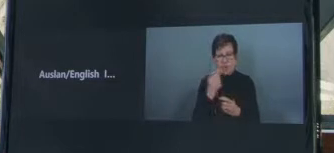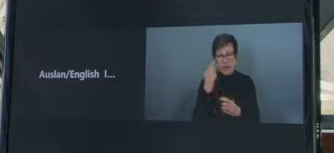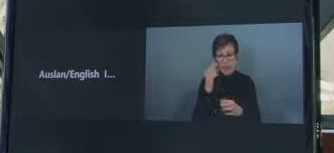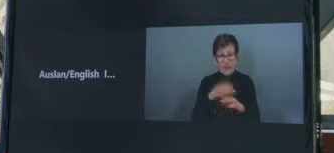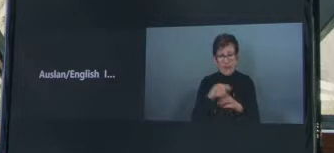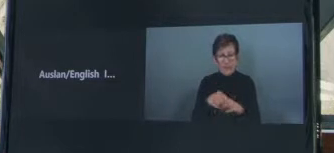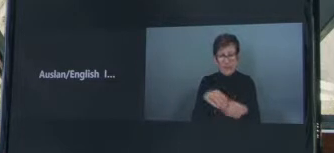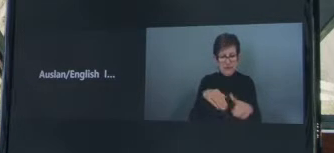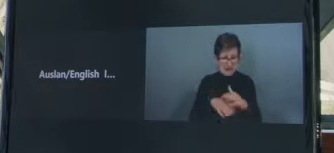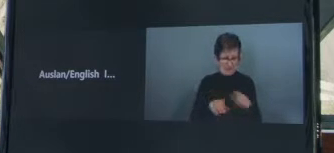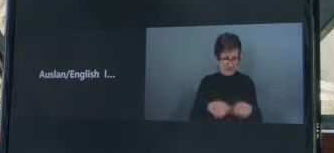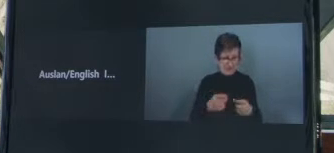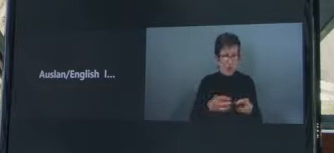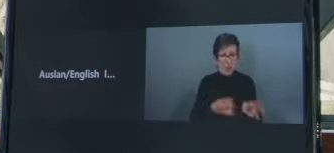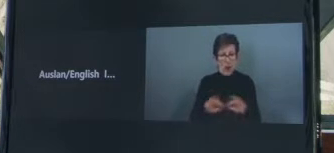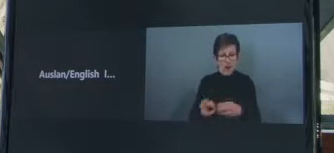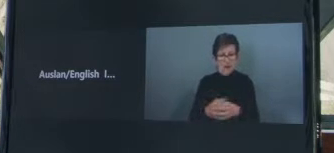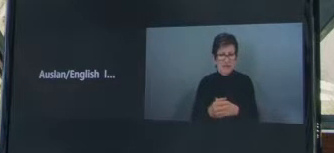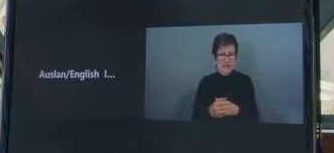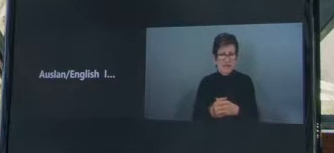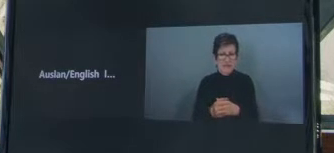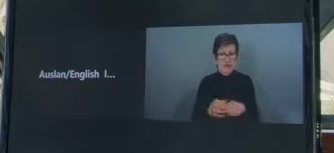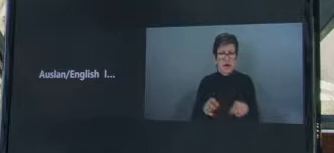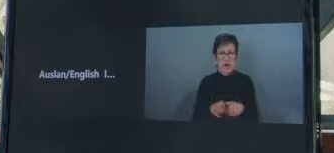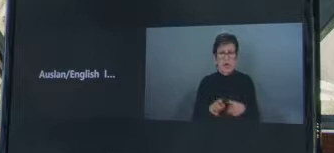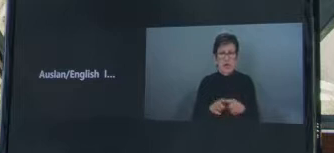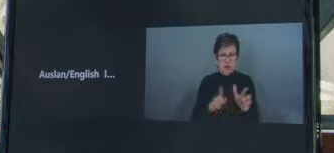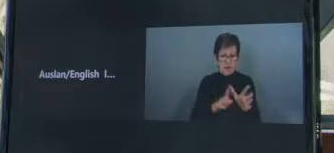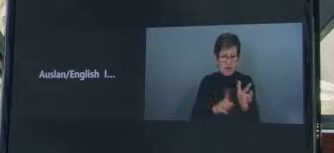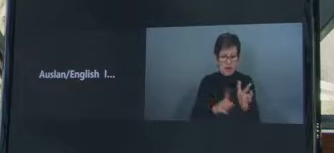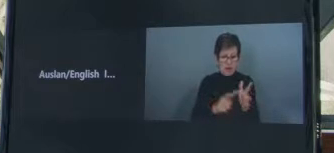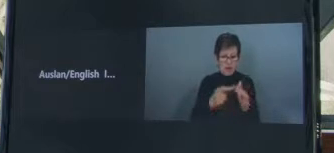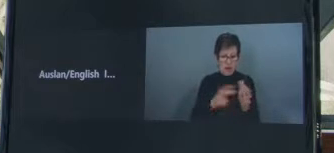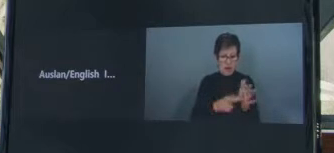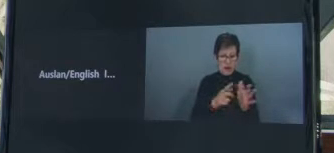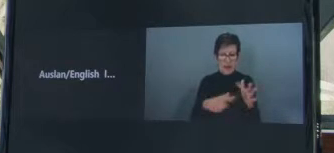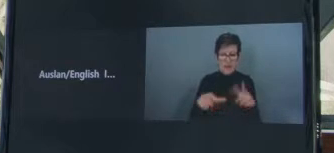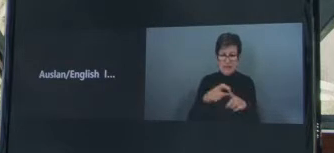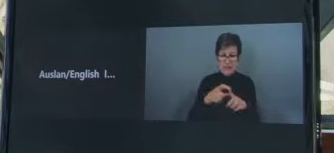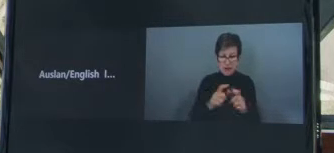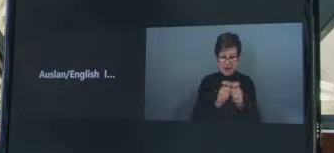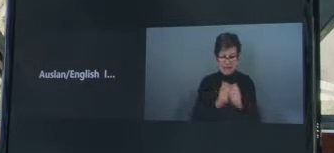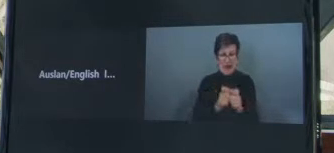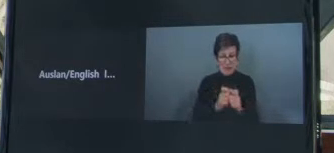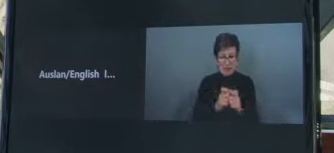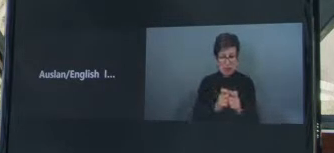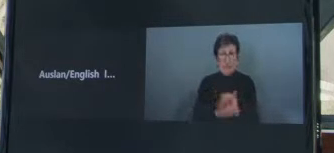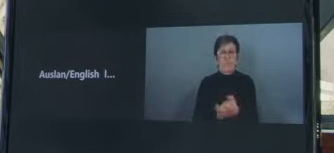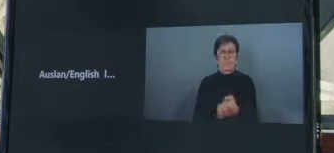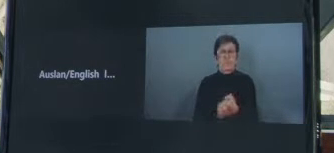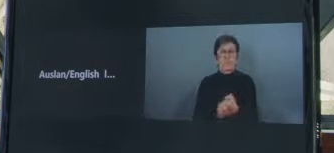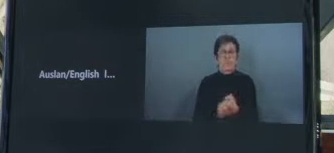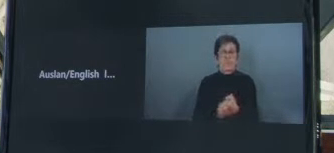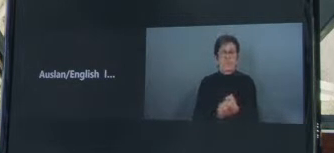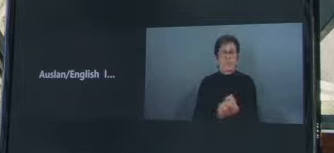a number of different forms of alienated value along this value chain. One can think about it in terms